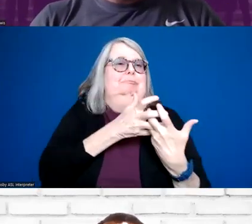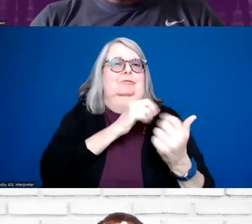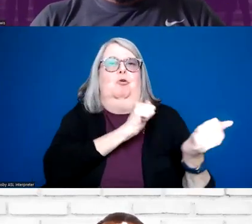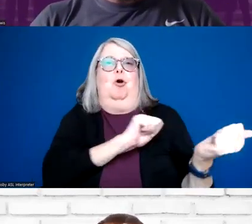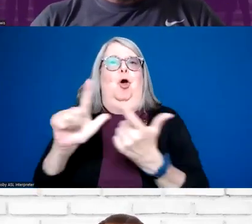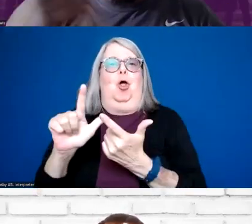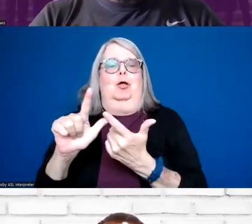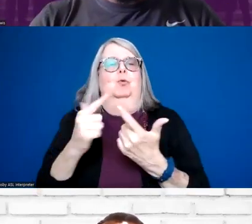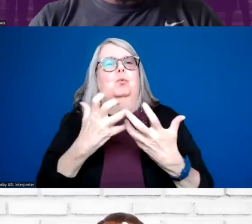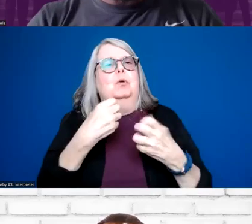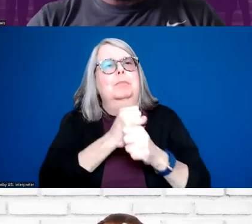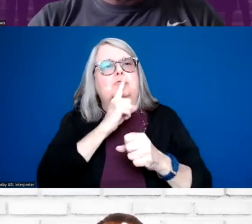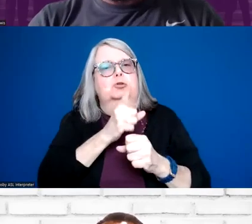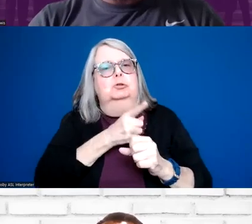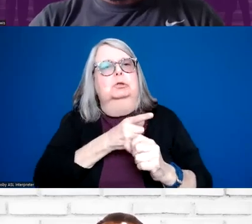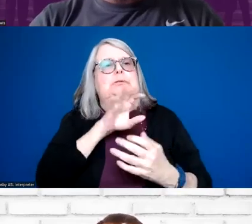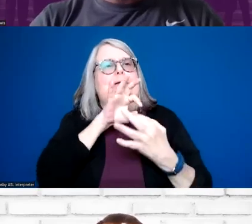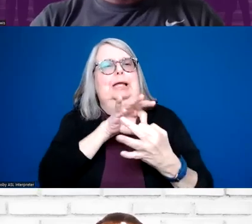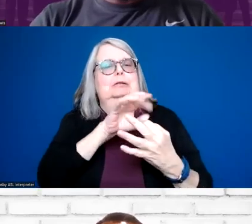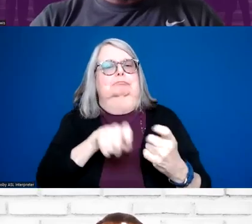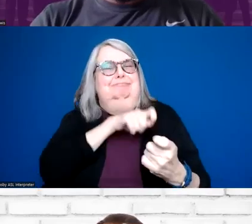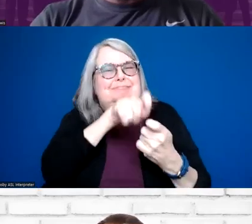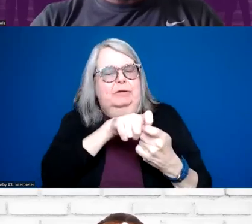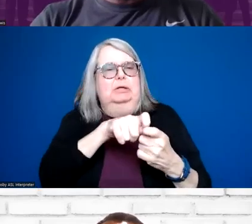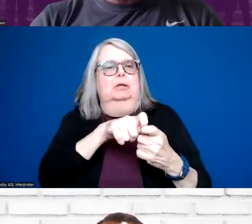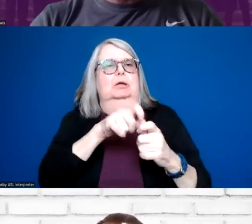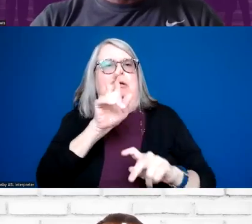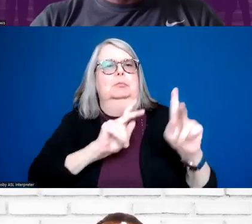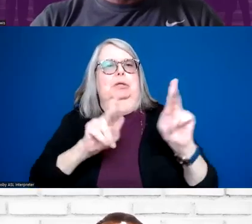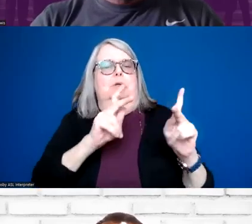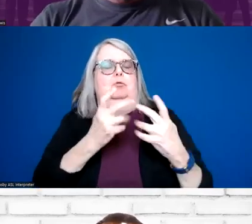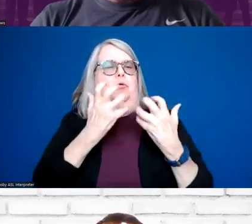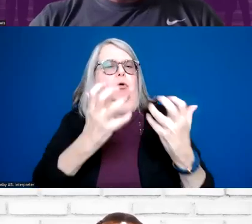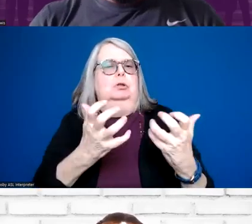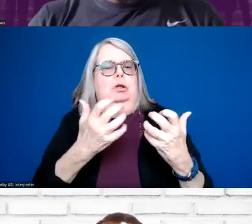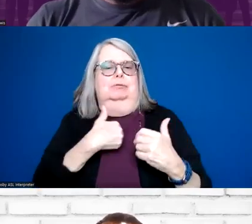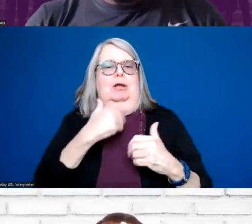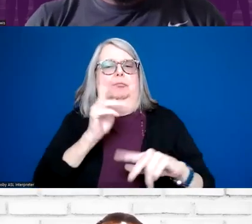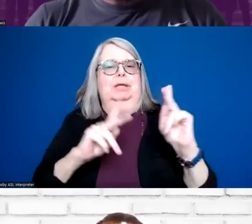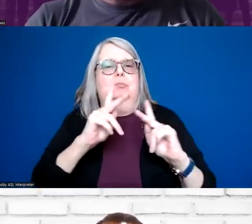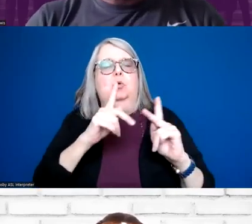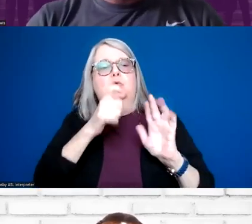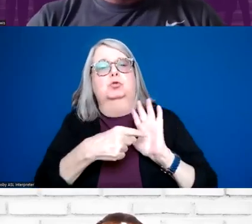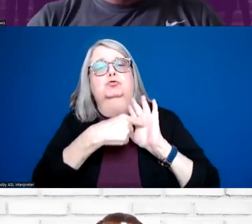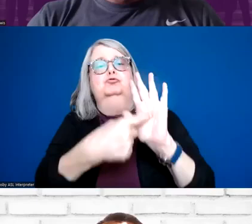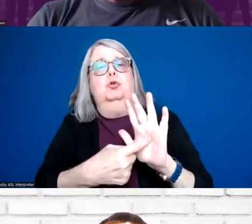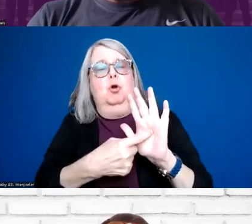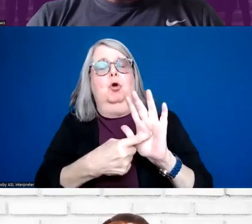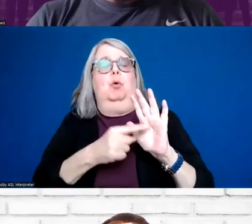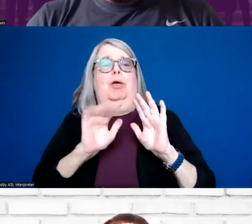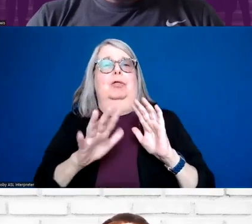make sure that it directly connects with those respective audiences, that we have individuals who reflect their lived